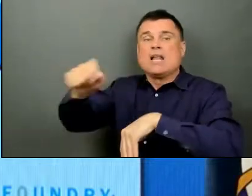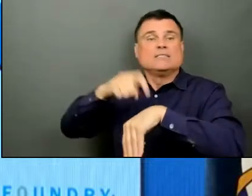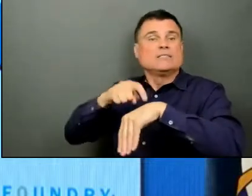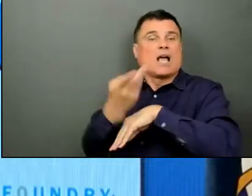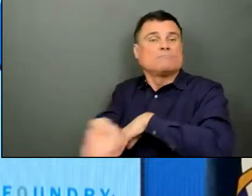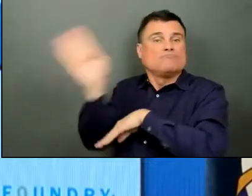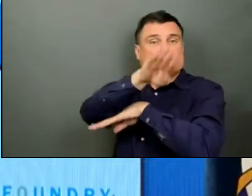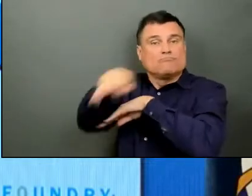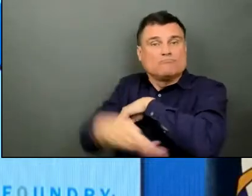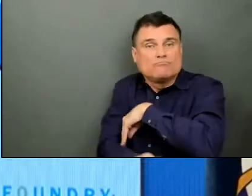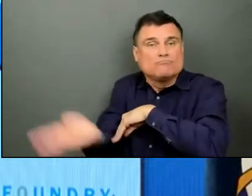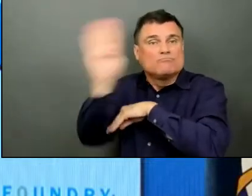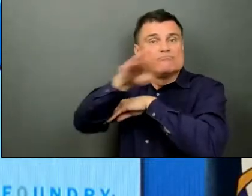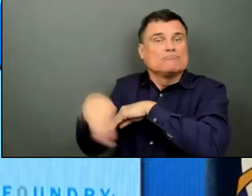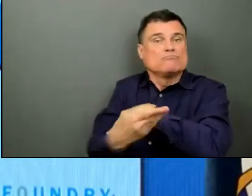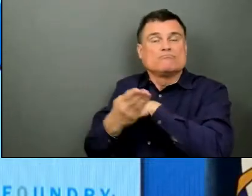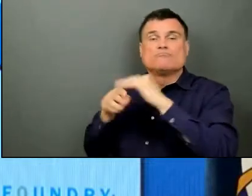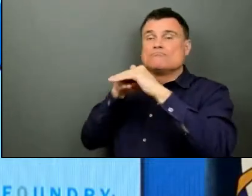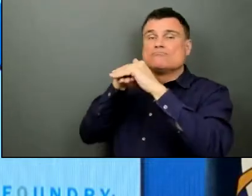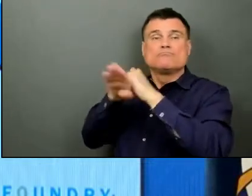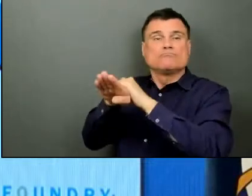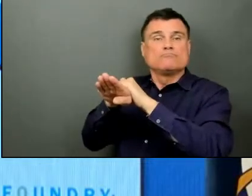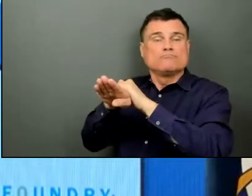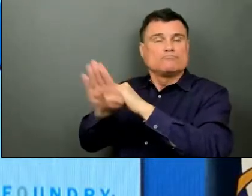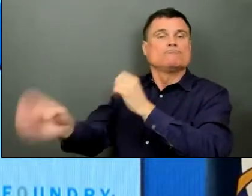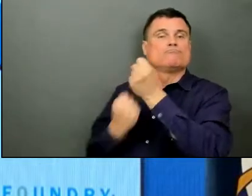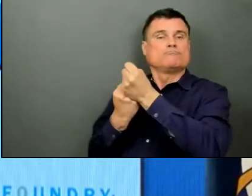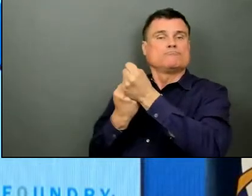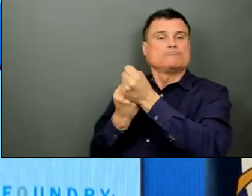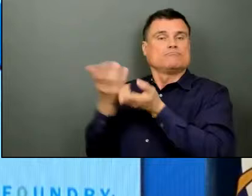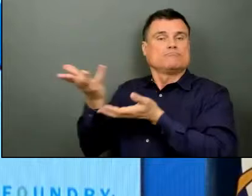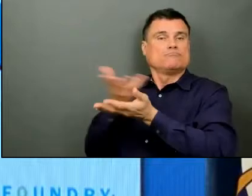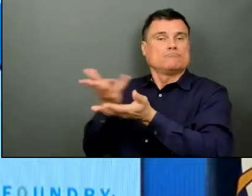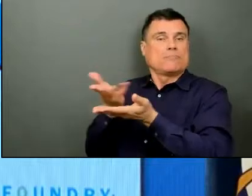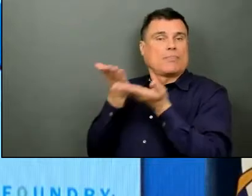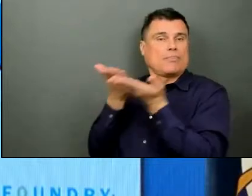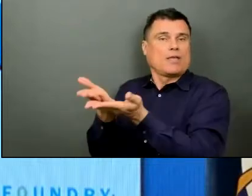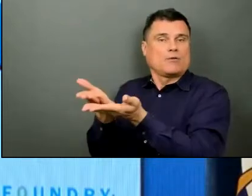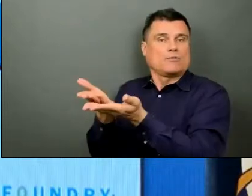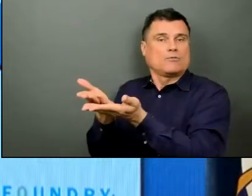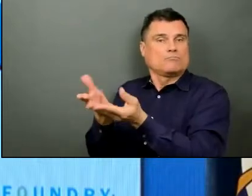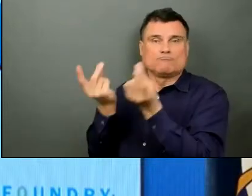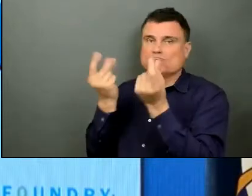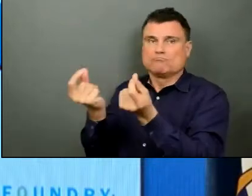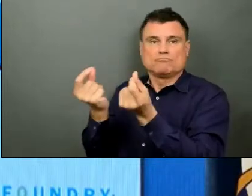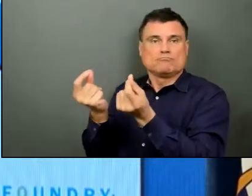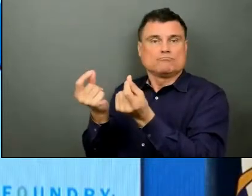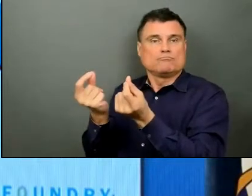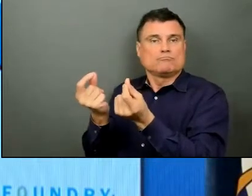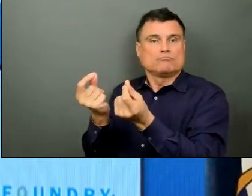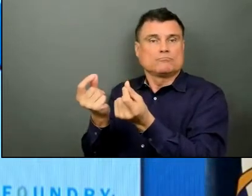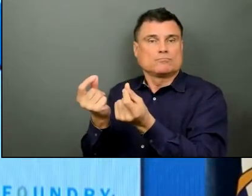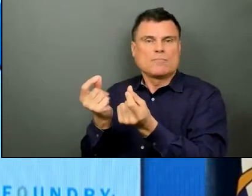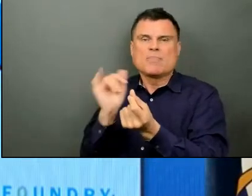and peers and young people that for whom the system should be built. Amy, do you have a follow-up?